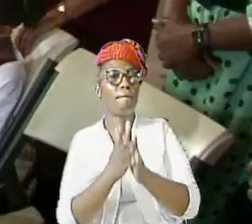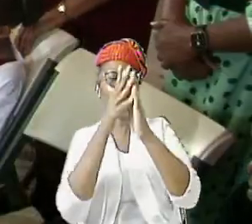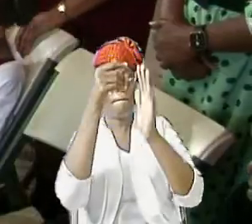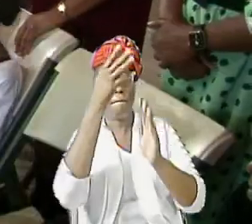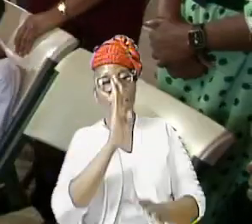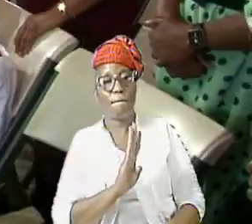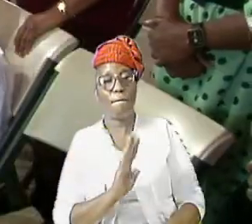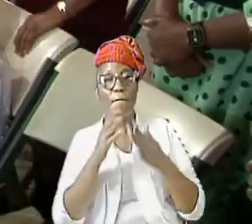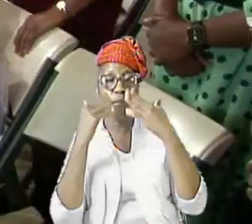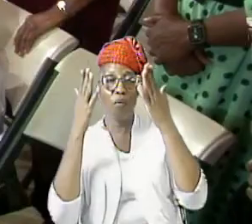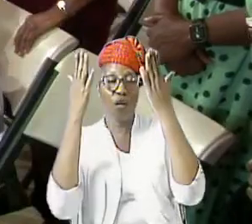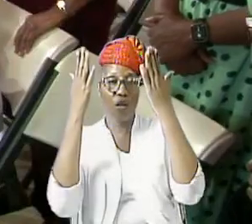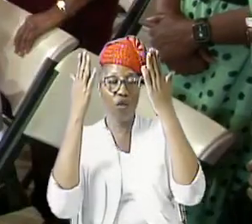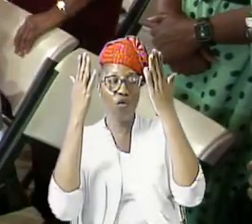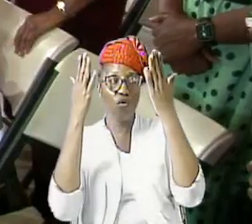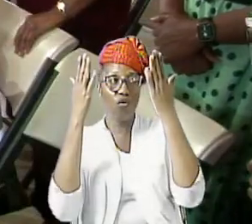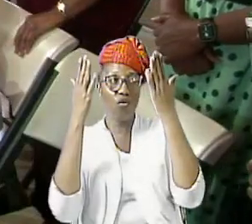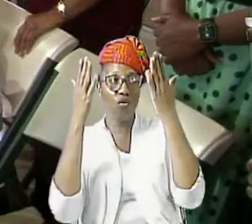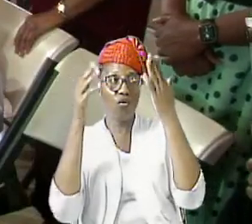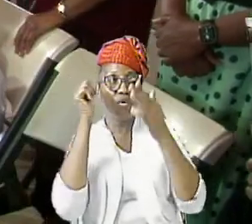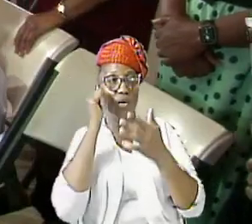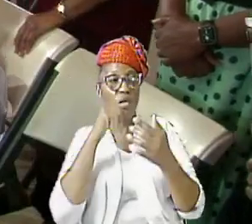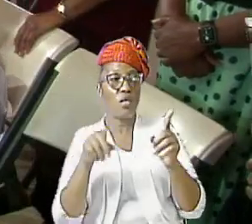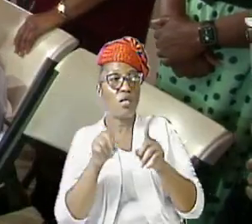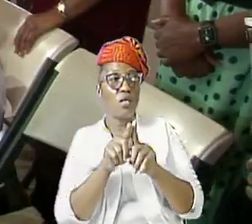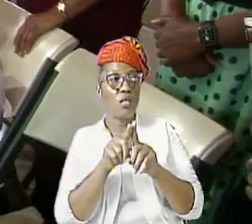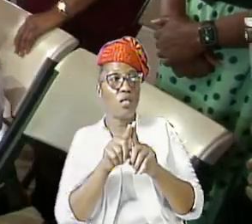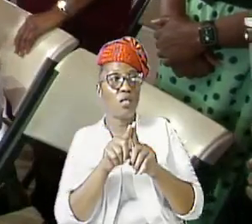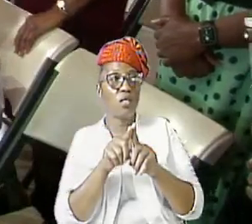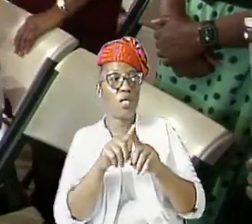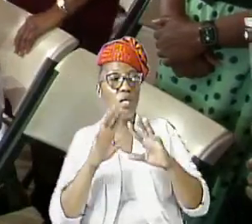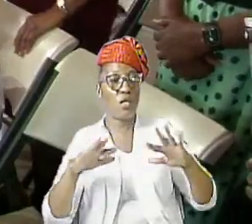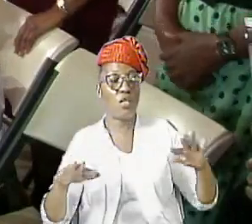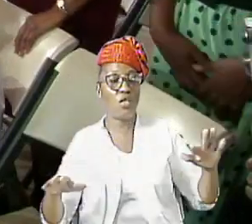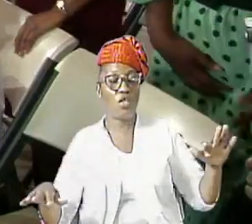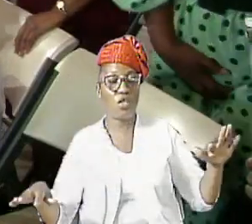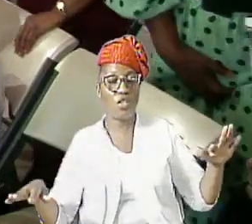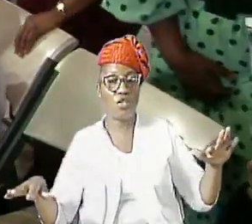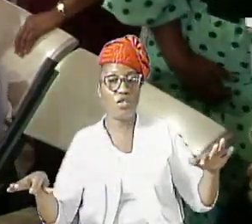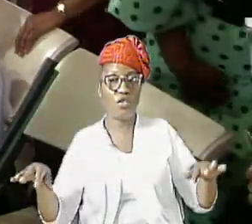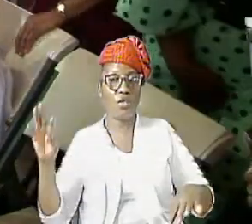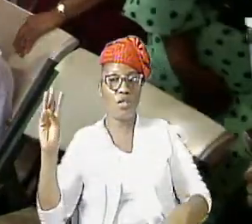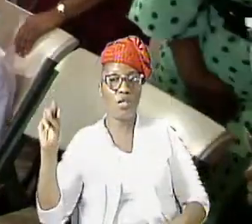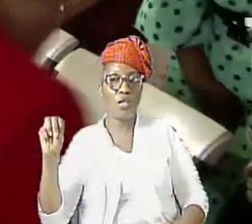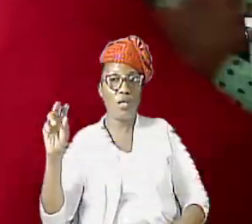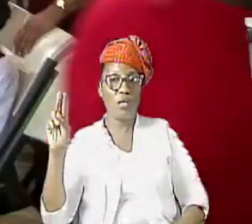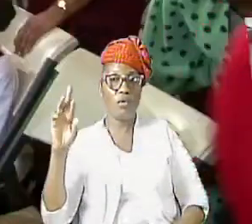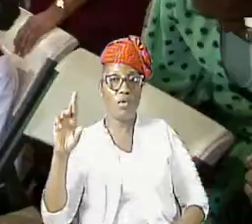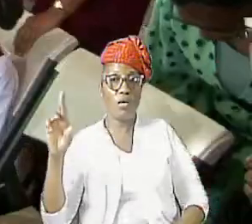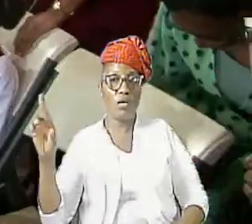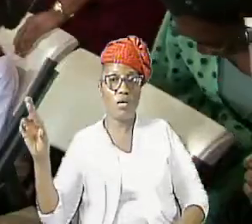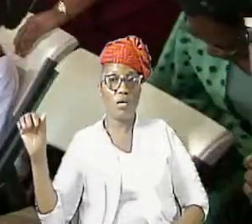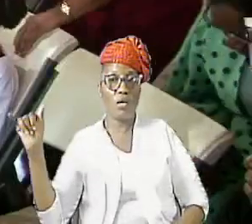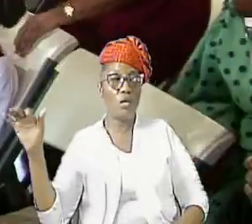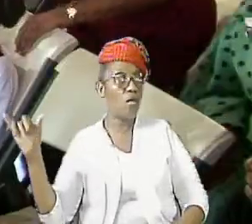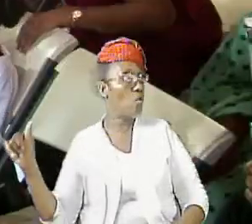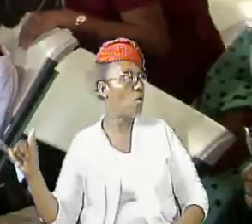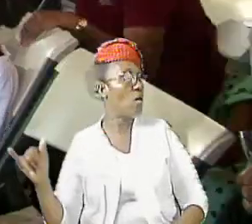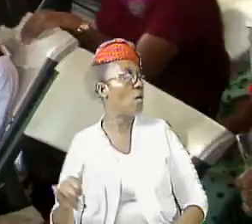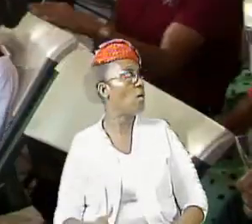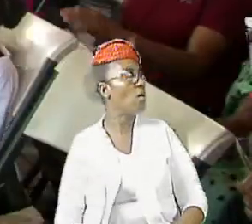Praise God. Thank you, Sister Murray and Little Murray's. God bless you. You may be